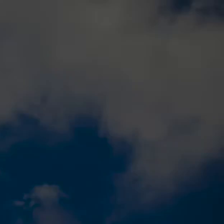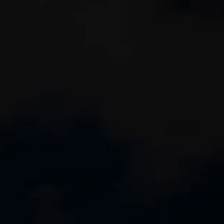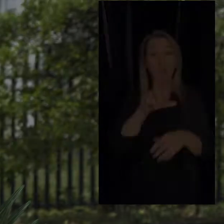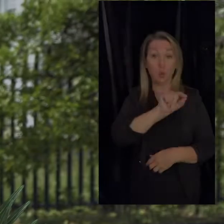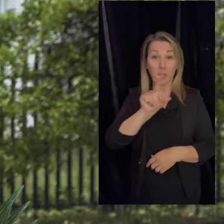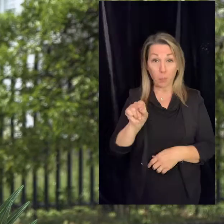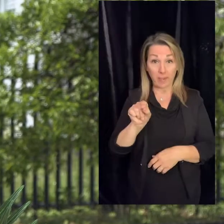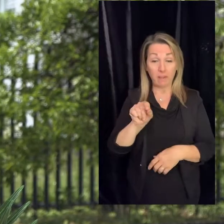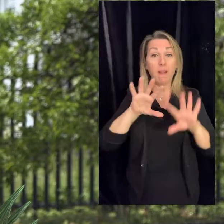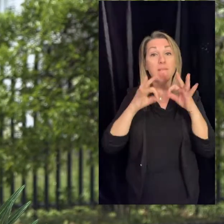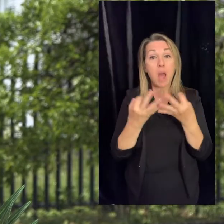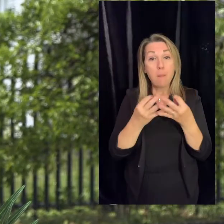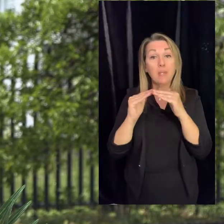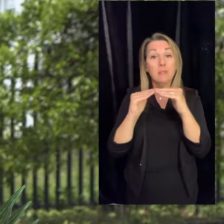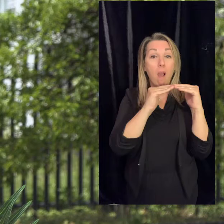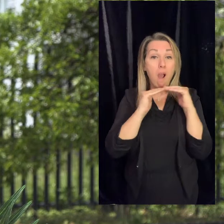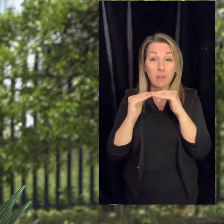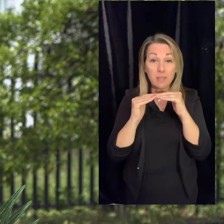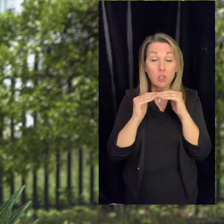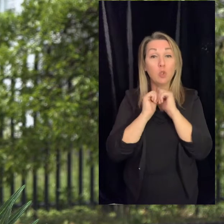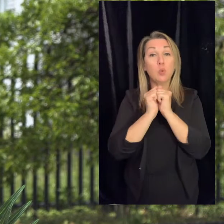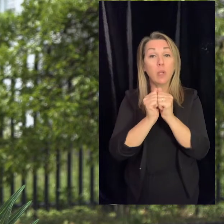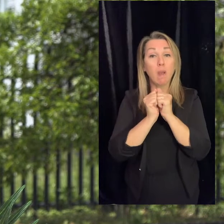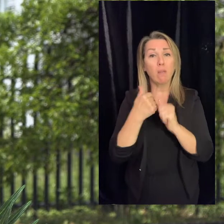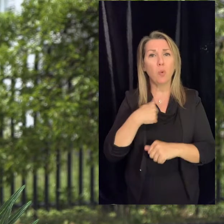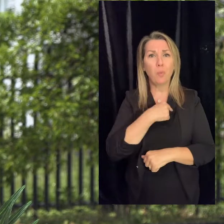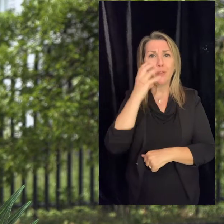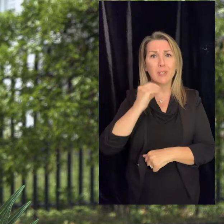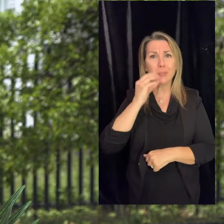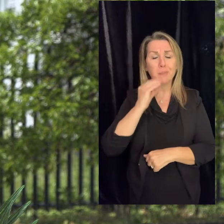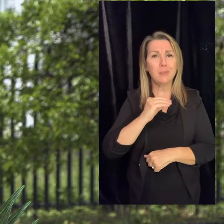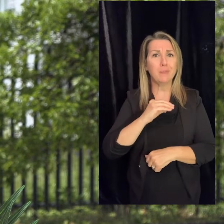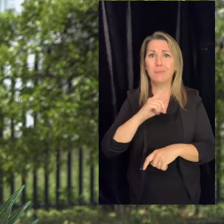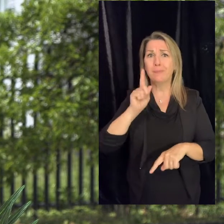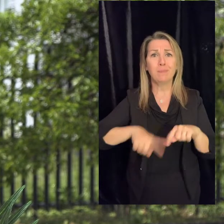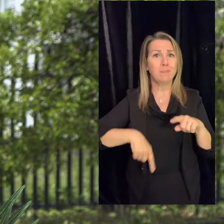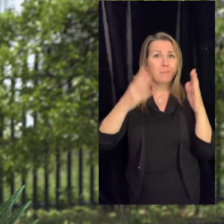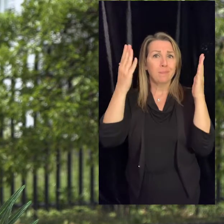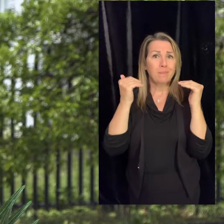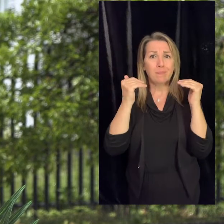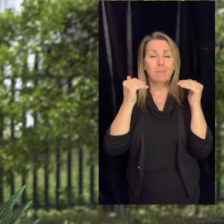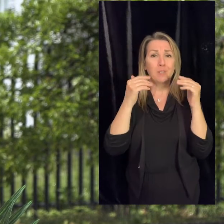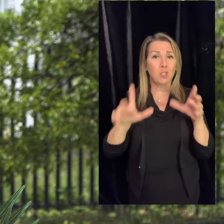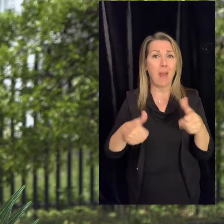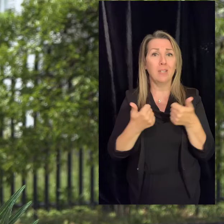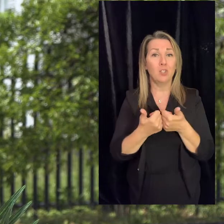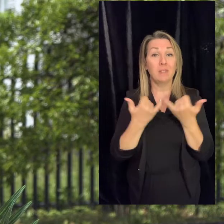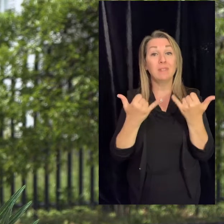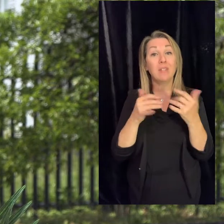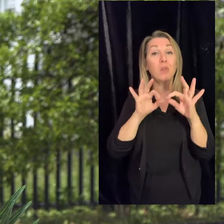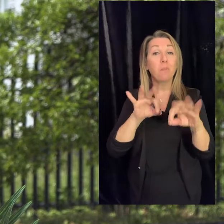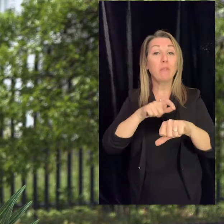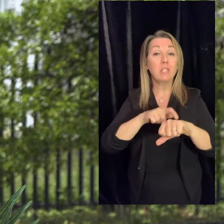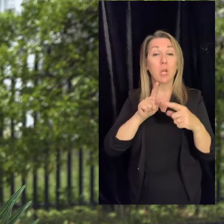Class of 2020 families and colleagues, together we are experiencing unexpected challenges, and now is the perfect time to share an